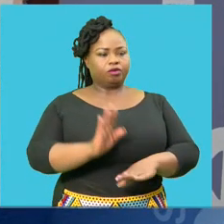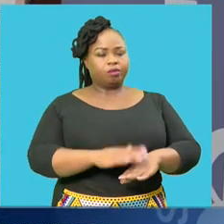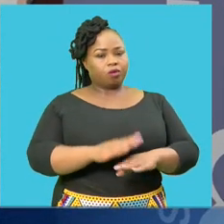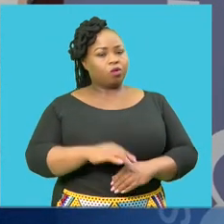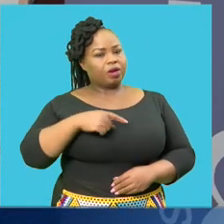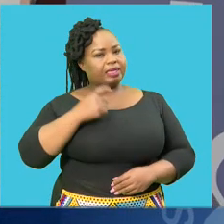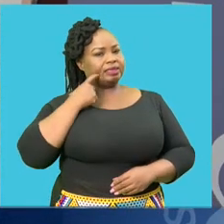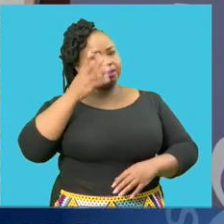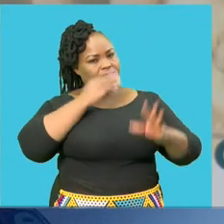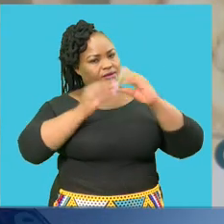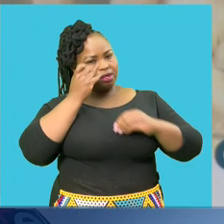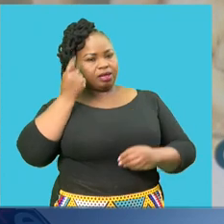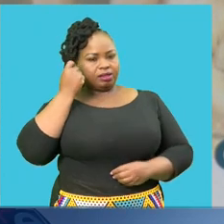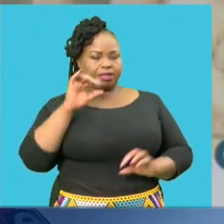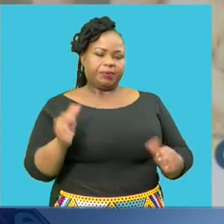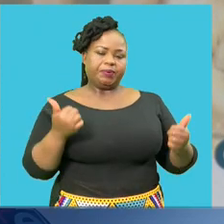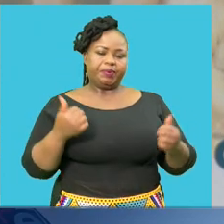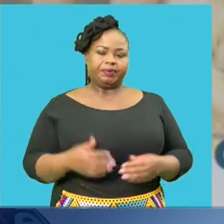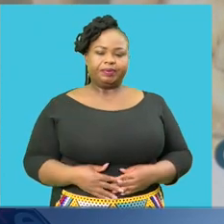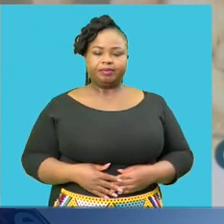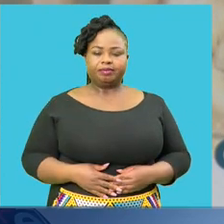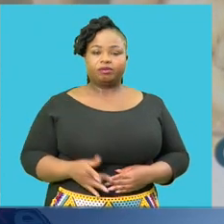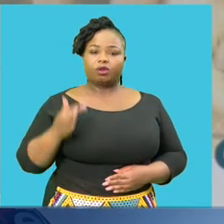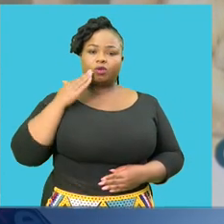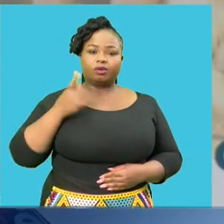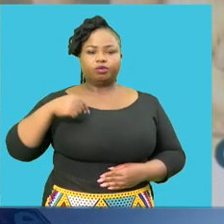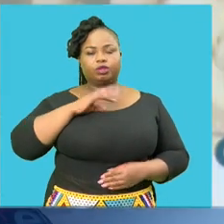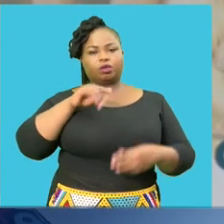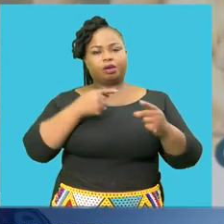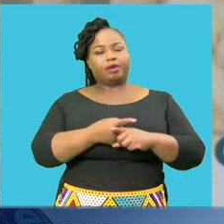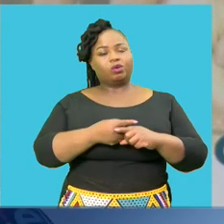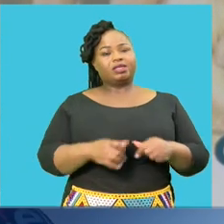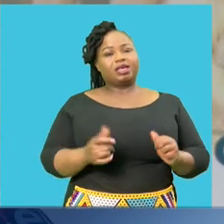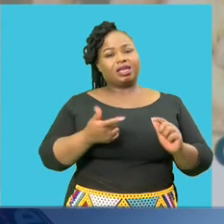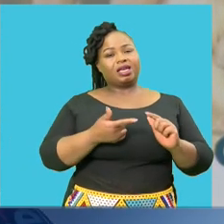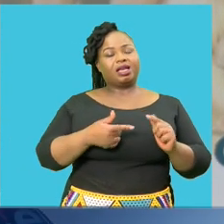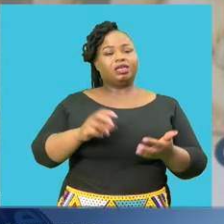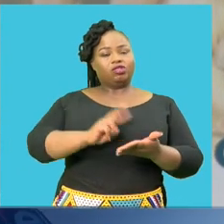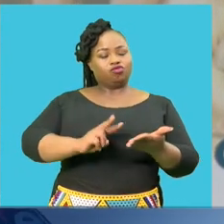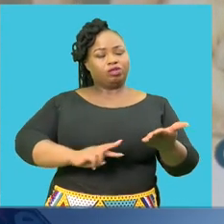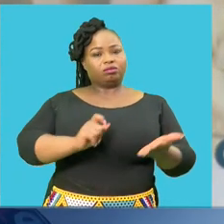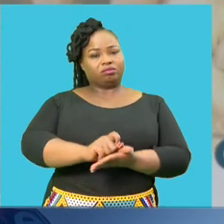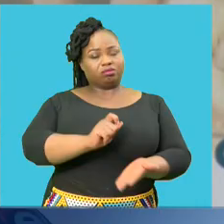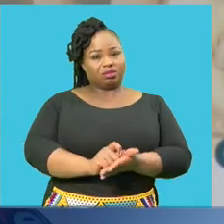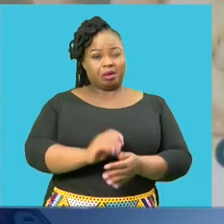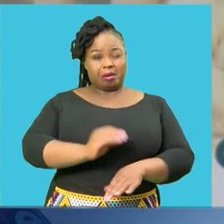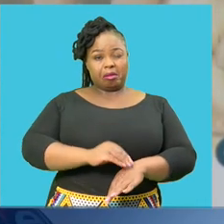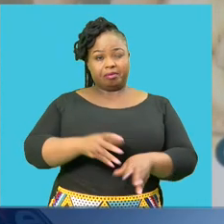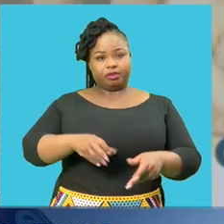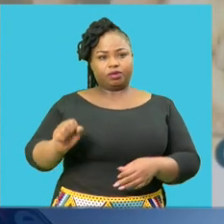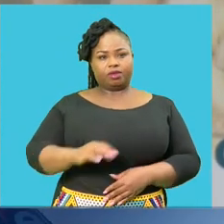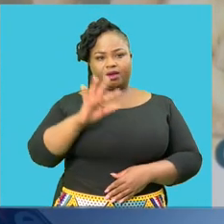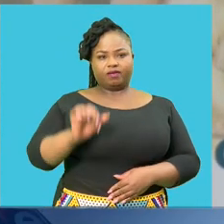ezi kufundi swayo. When we talk about the literacy crisis in South Africa we are talking about it very much